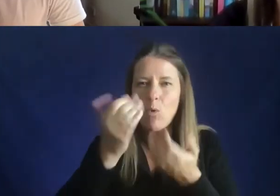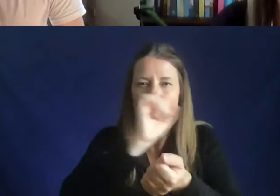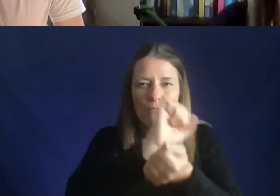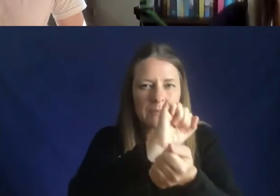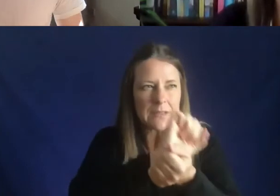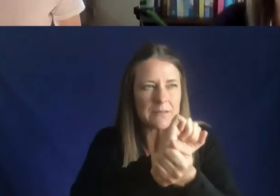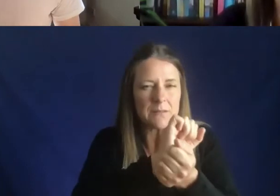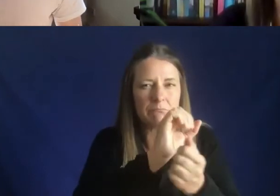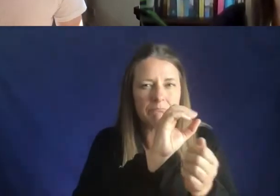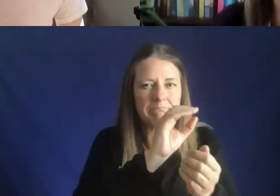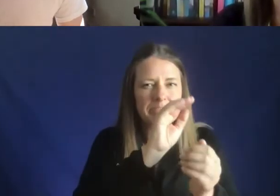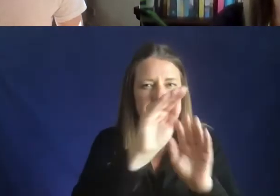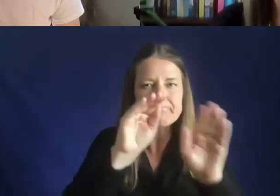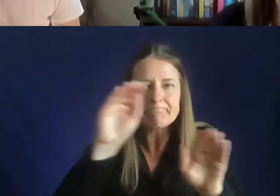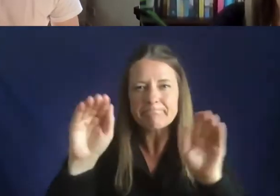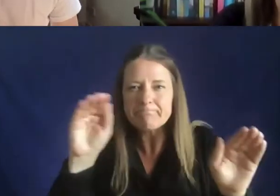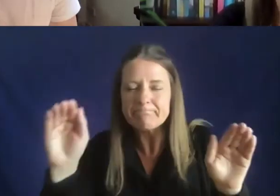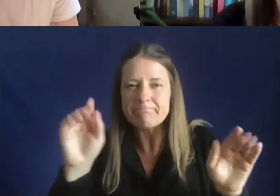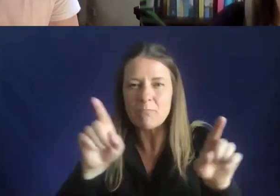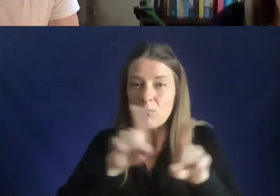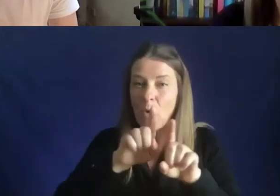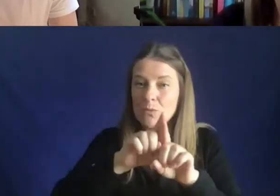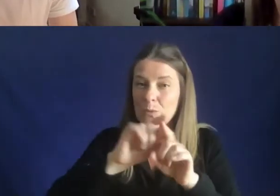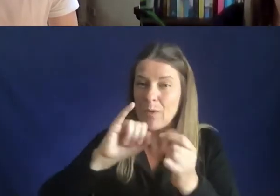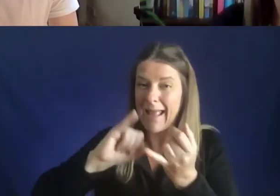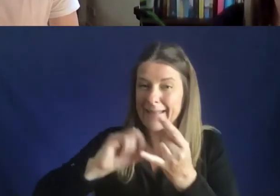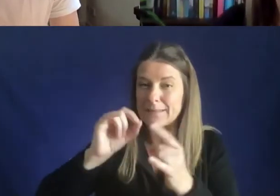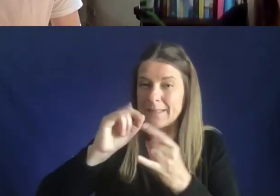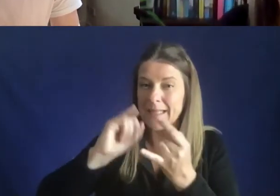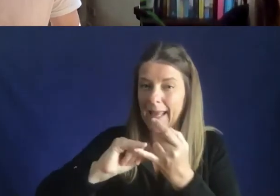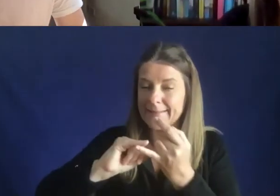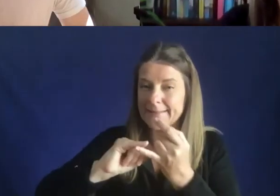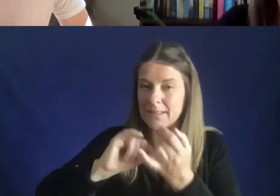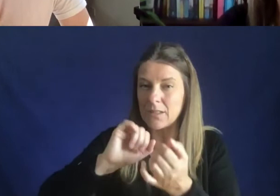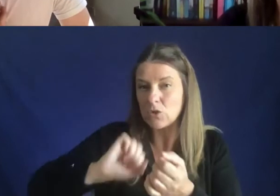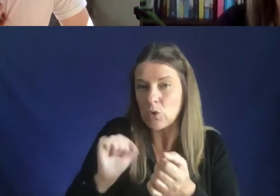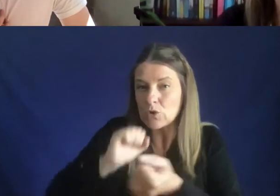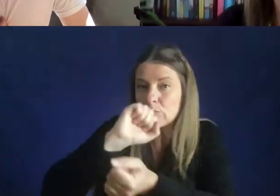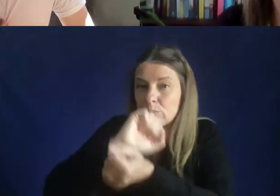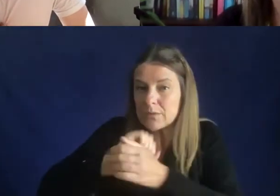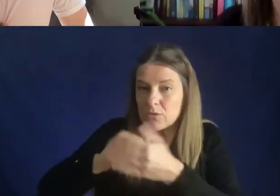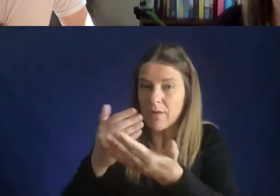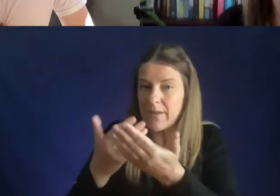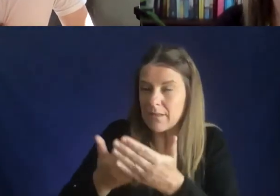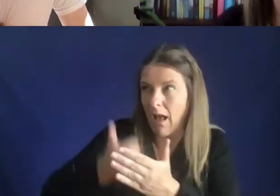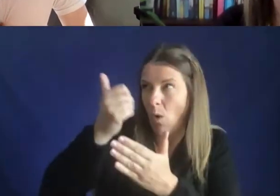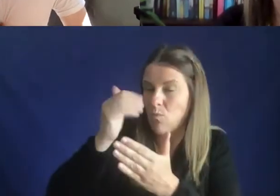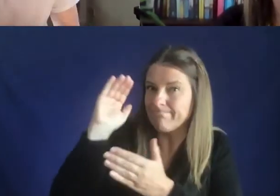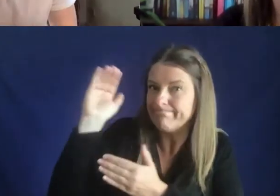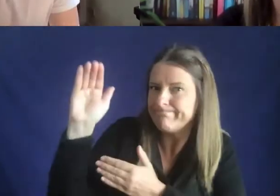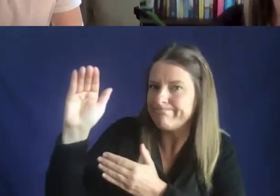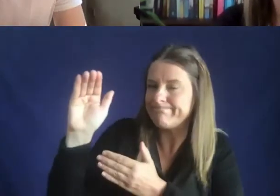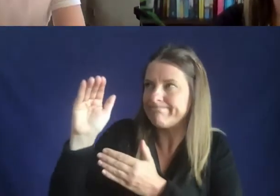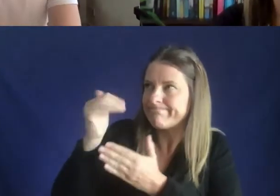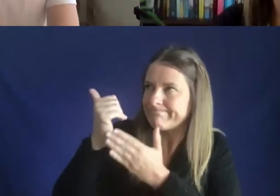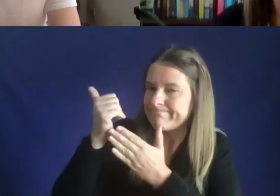by people in the SPS and in the sector, and also how it can be adapted to fit. So something